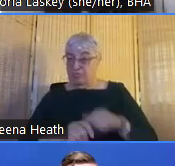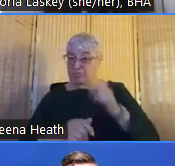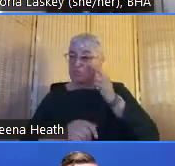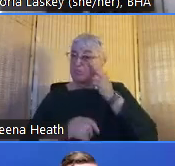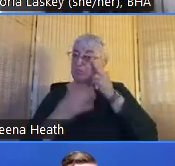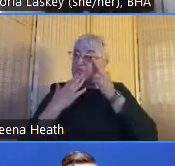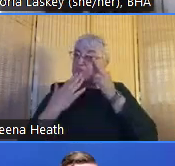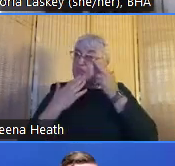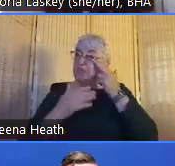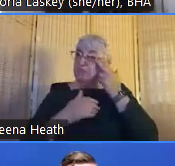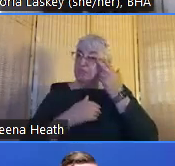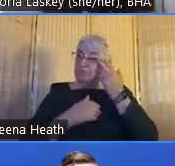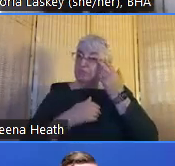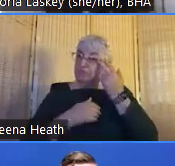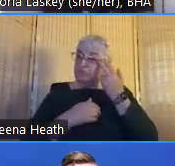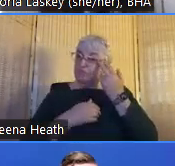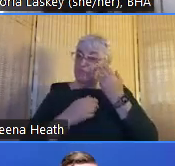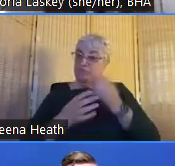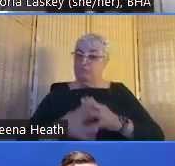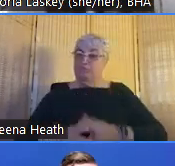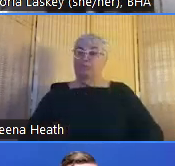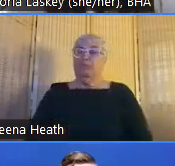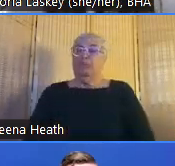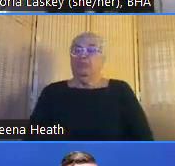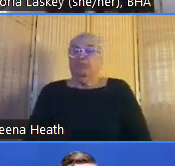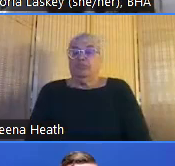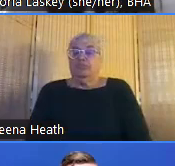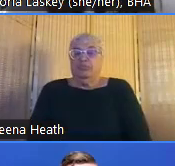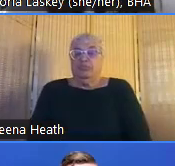Yes, thank you. Absolutely.